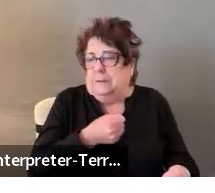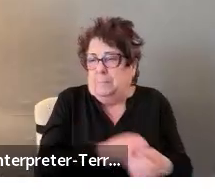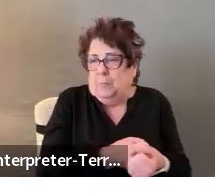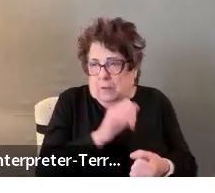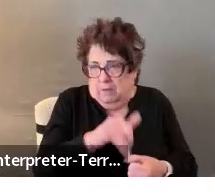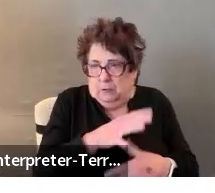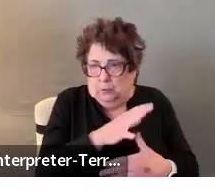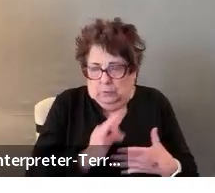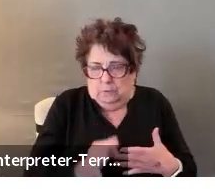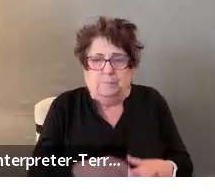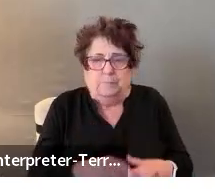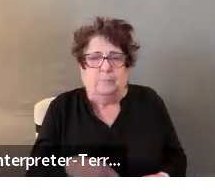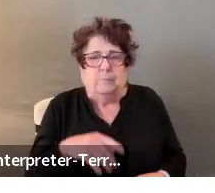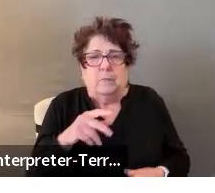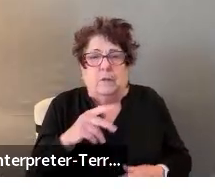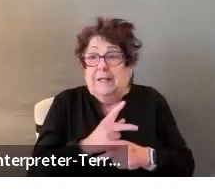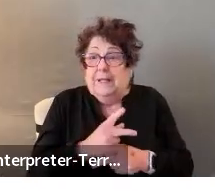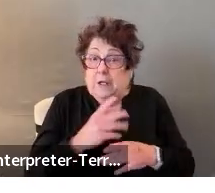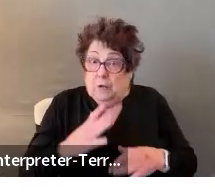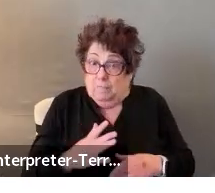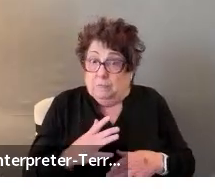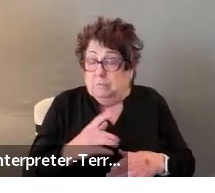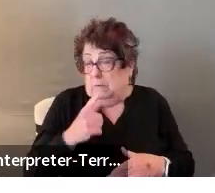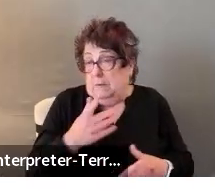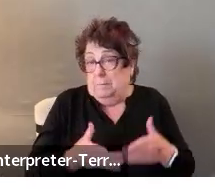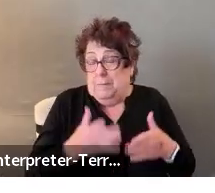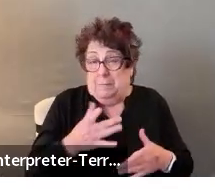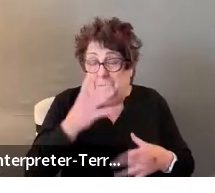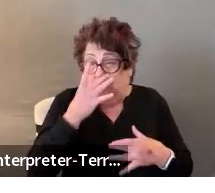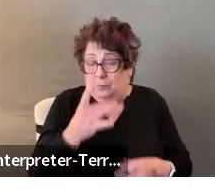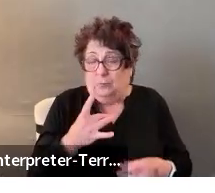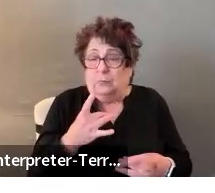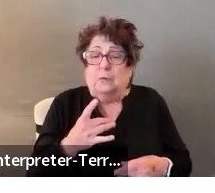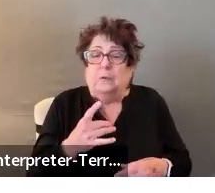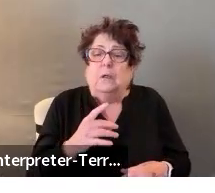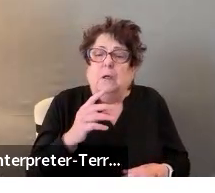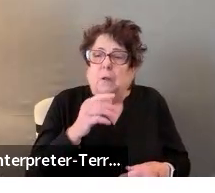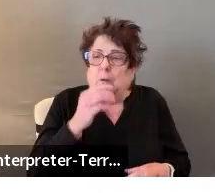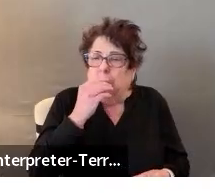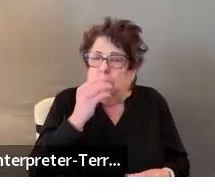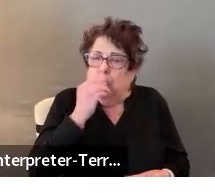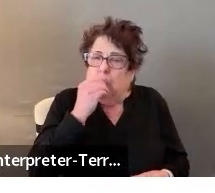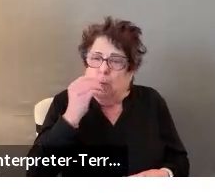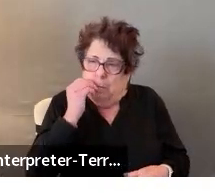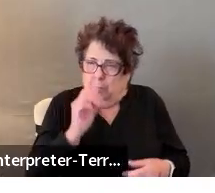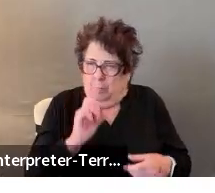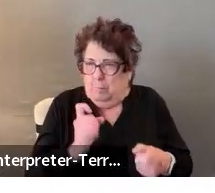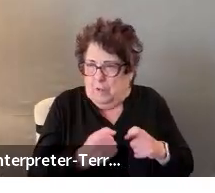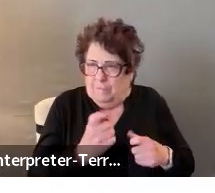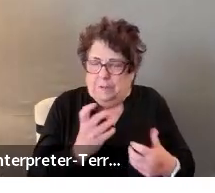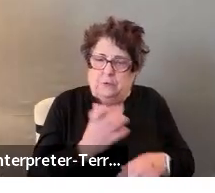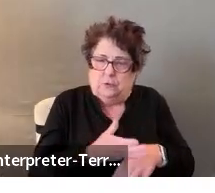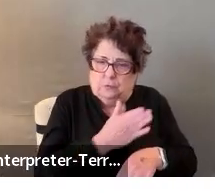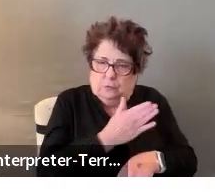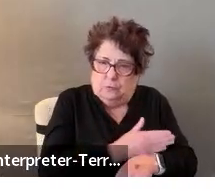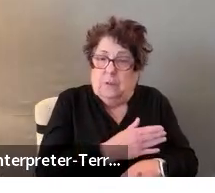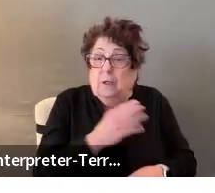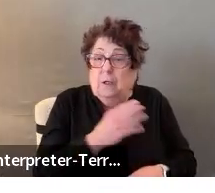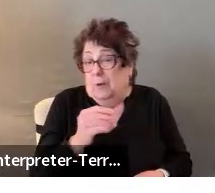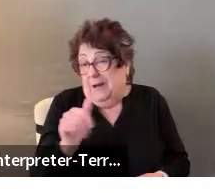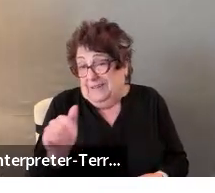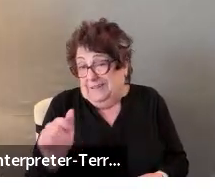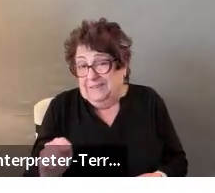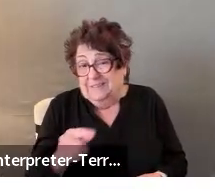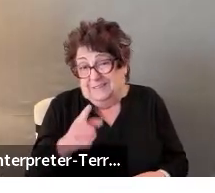Caregivers may also be interested in making home modification or using AT. Caregiving can sometimes involve physical